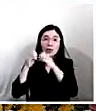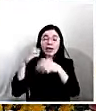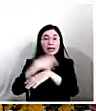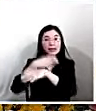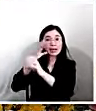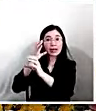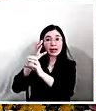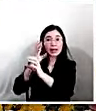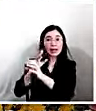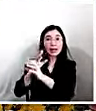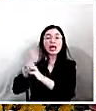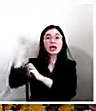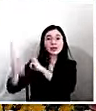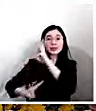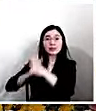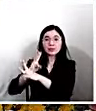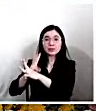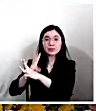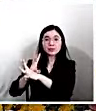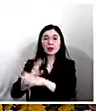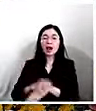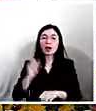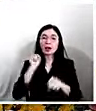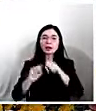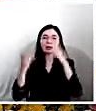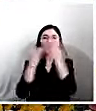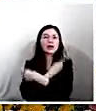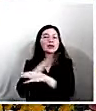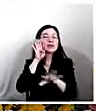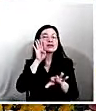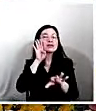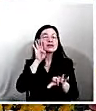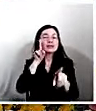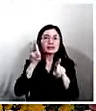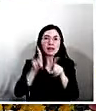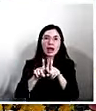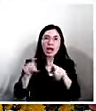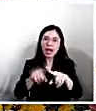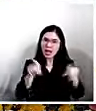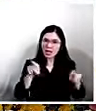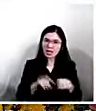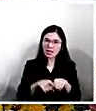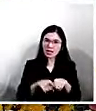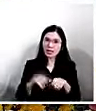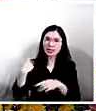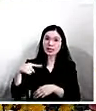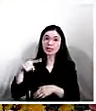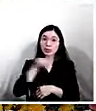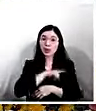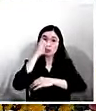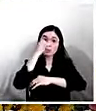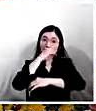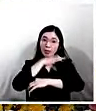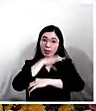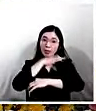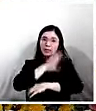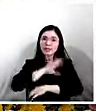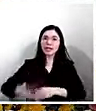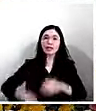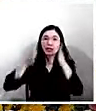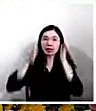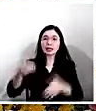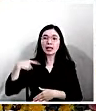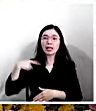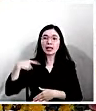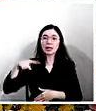world. And so, my dear brothers and sisters, as baptized Christian, we are all